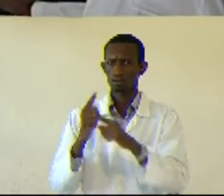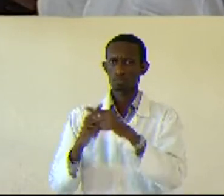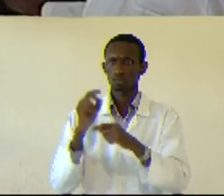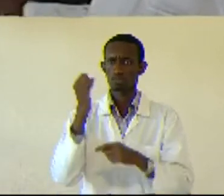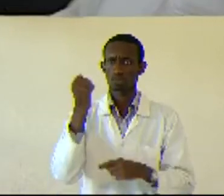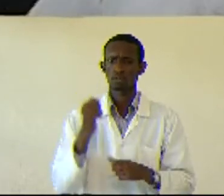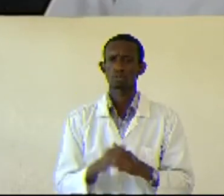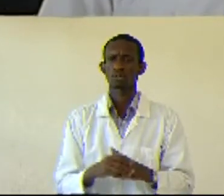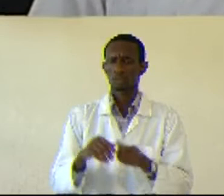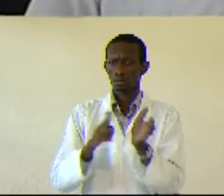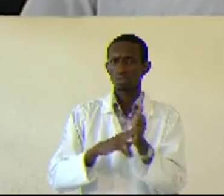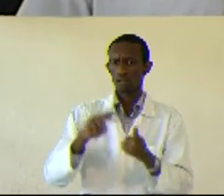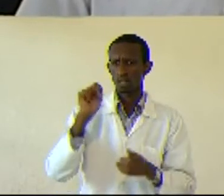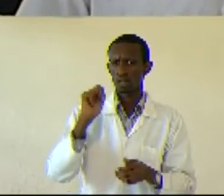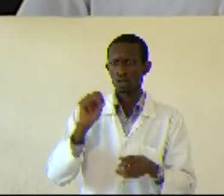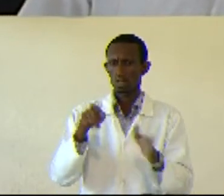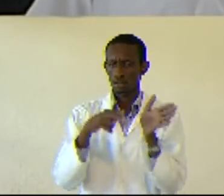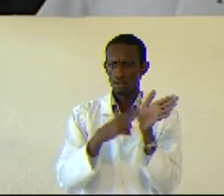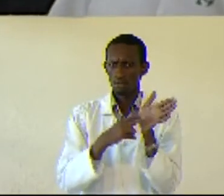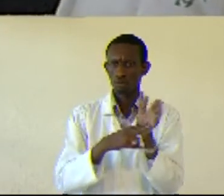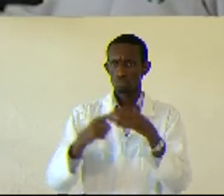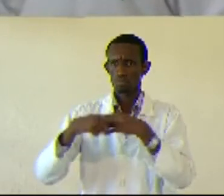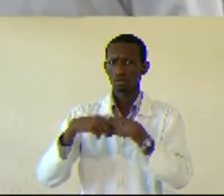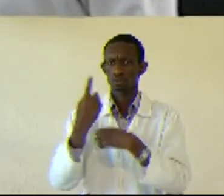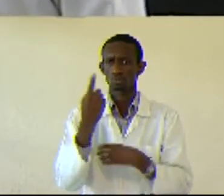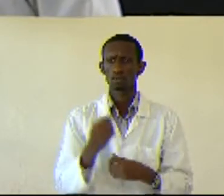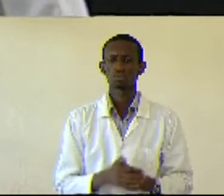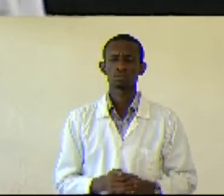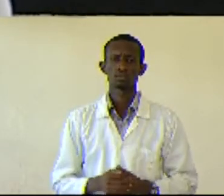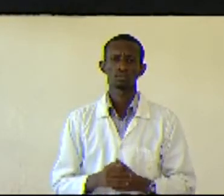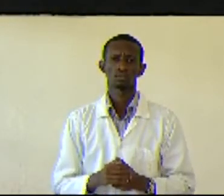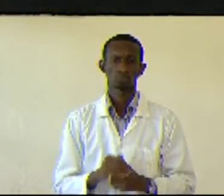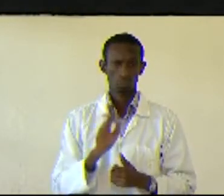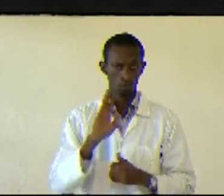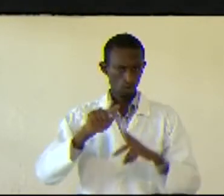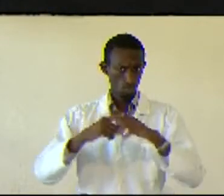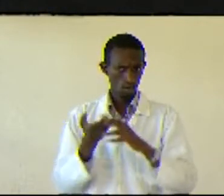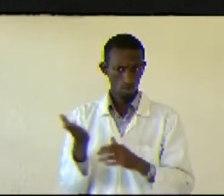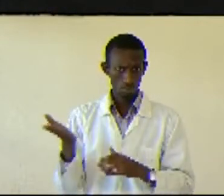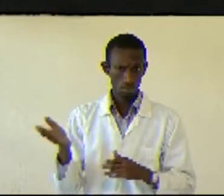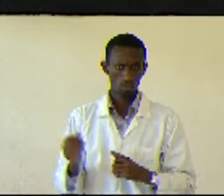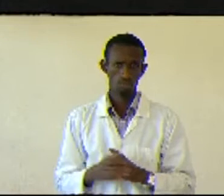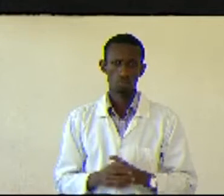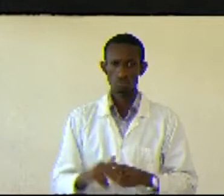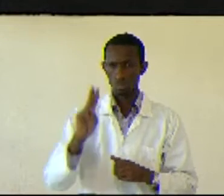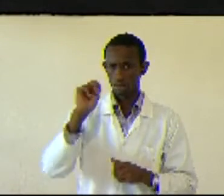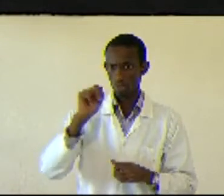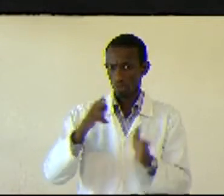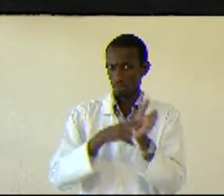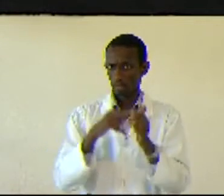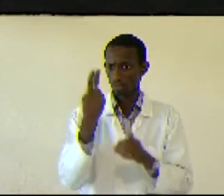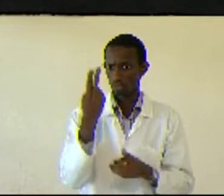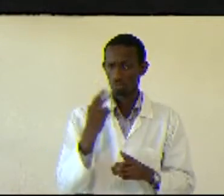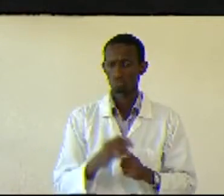from negative 1. Are we together? So then, from here, n is 2.